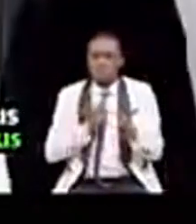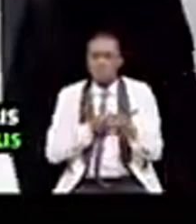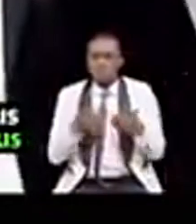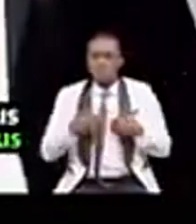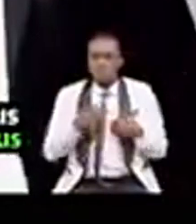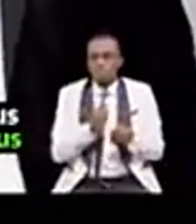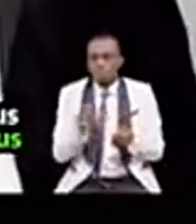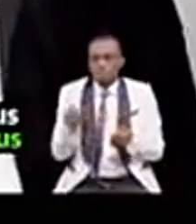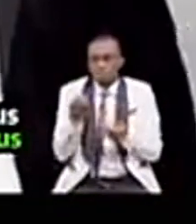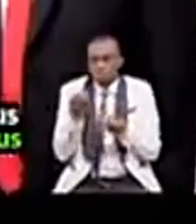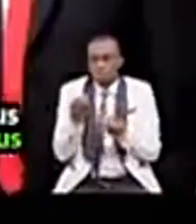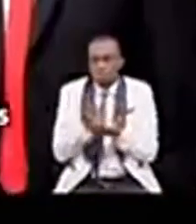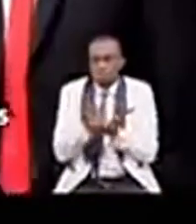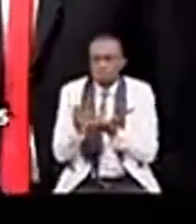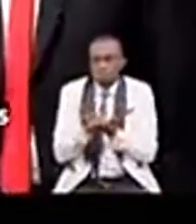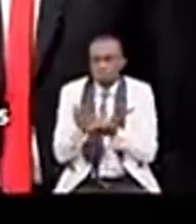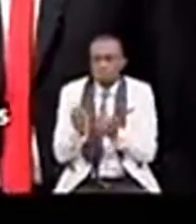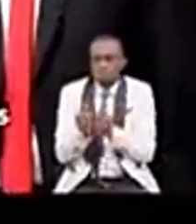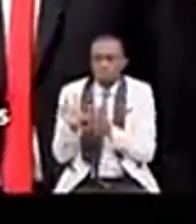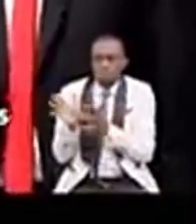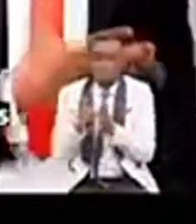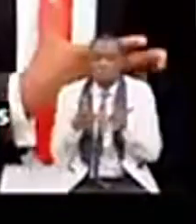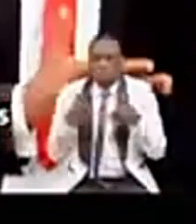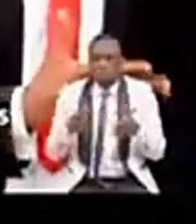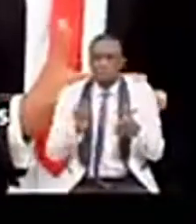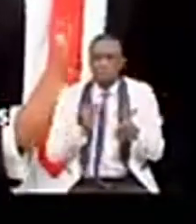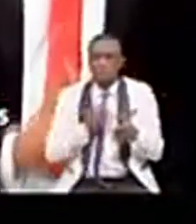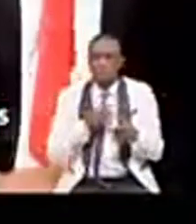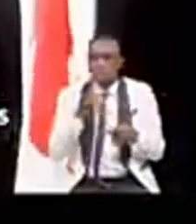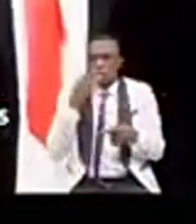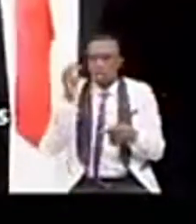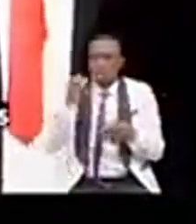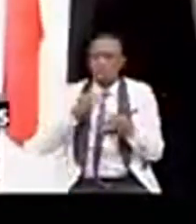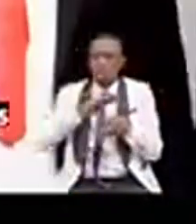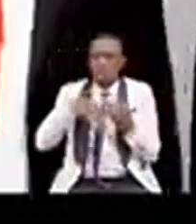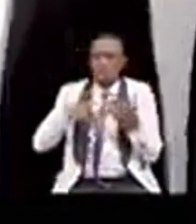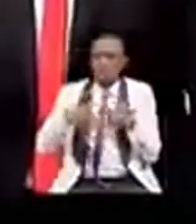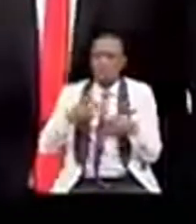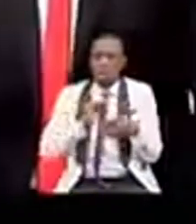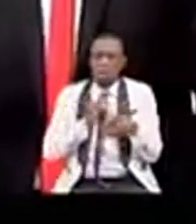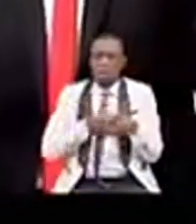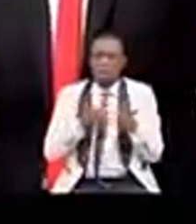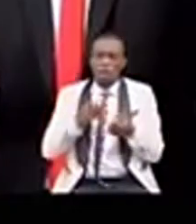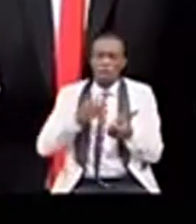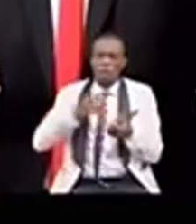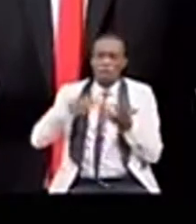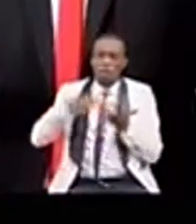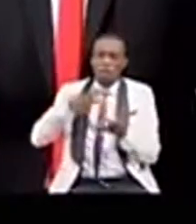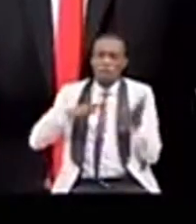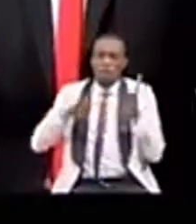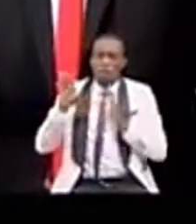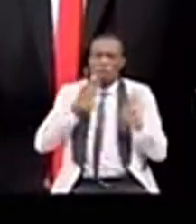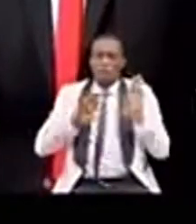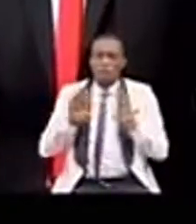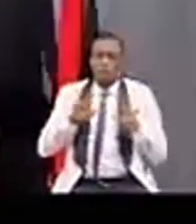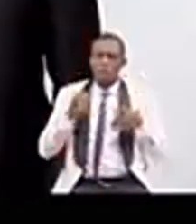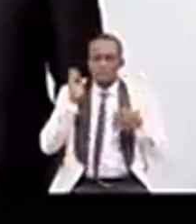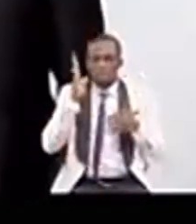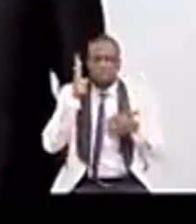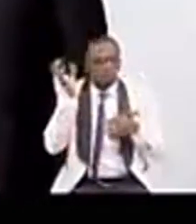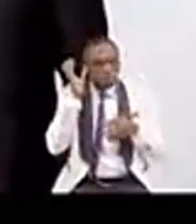Have a little talk with Jesus. Tell him all about our troubles. Hear our